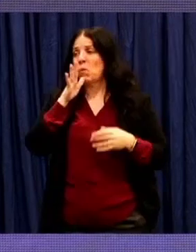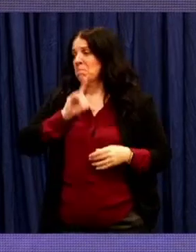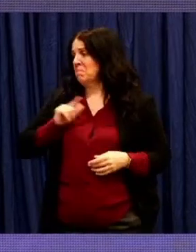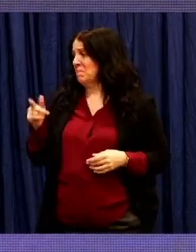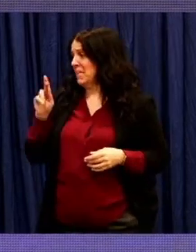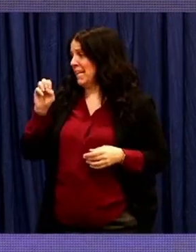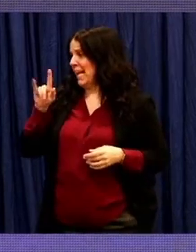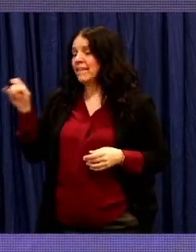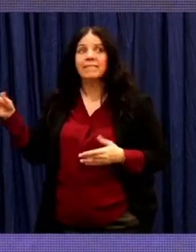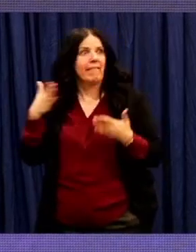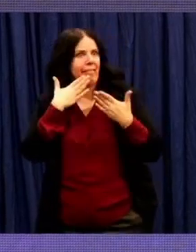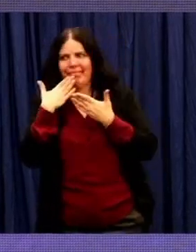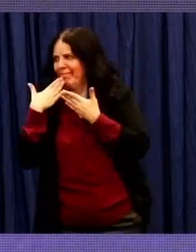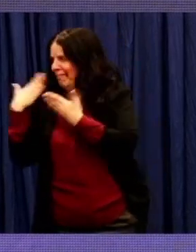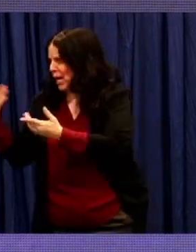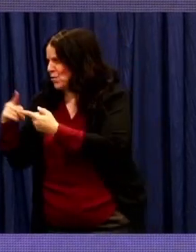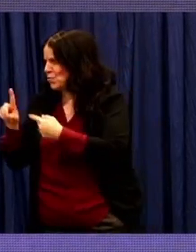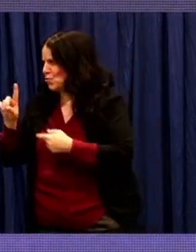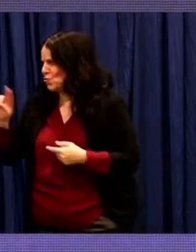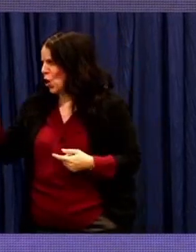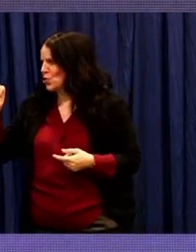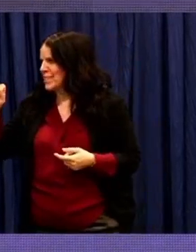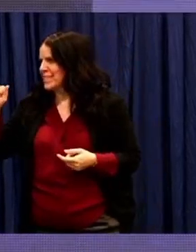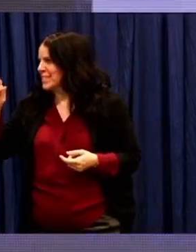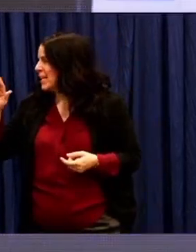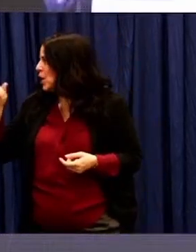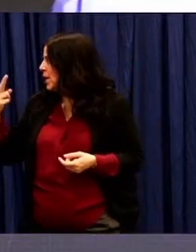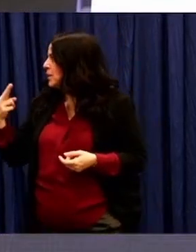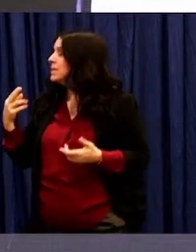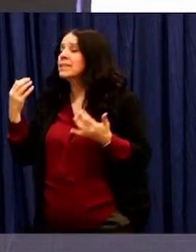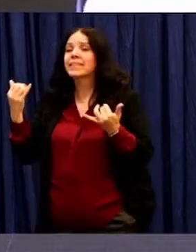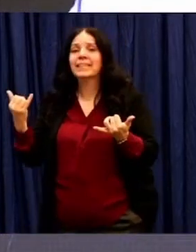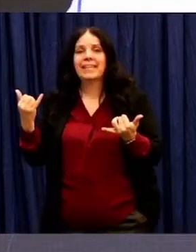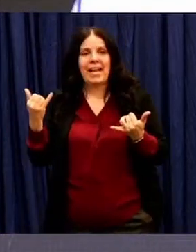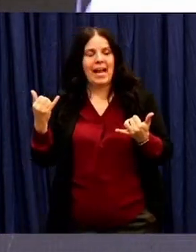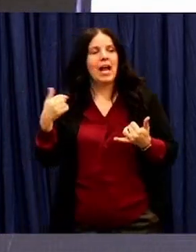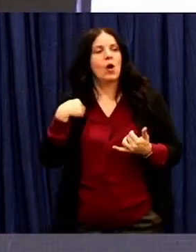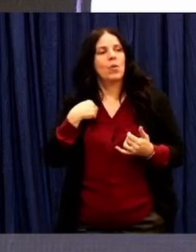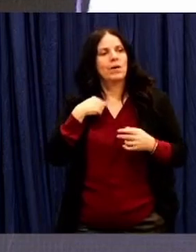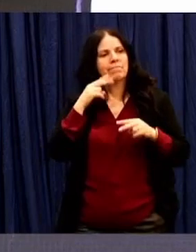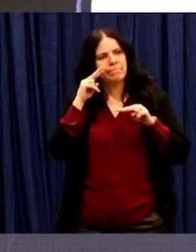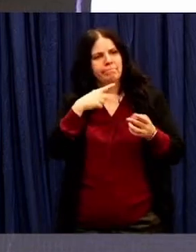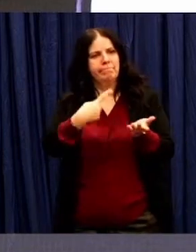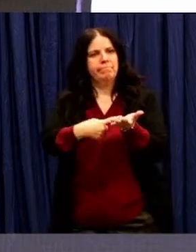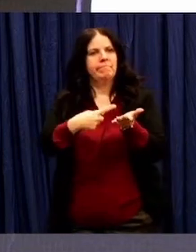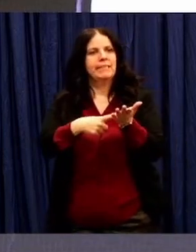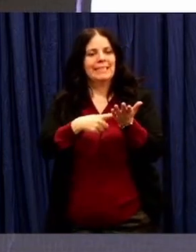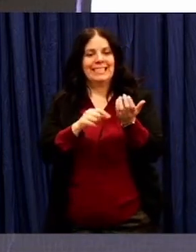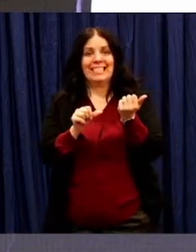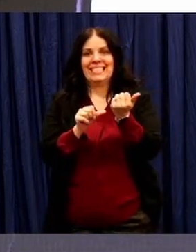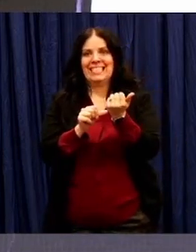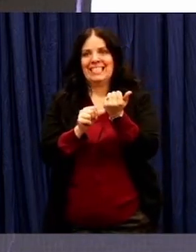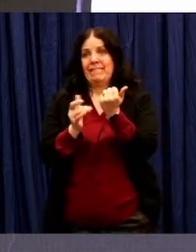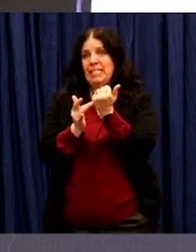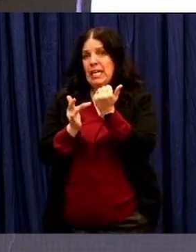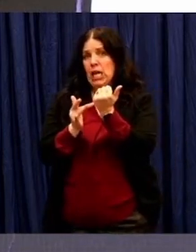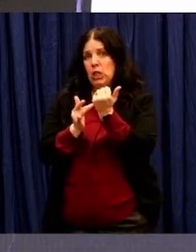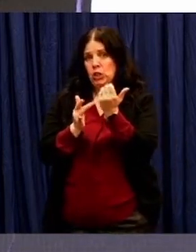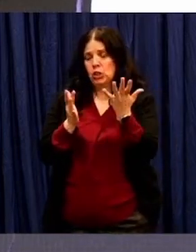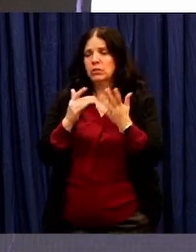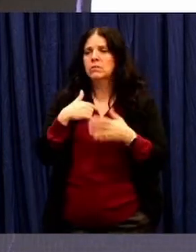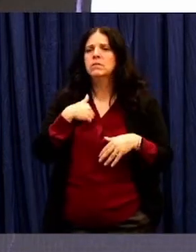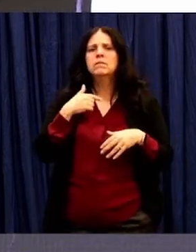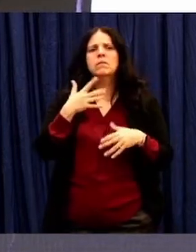you, Dr. Sarah. And now we turn our attention towards assistive technology. And I want to help